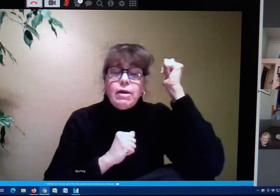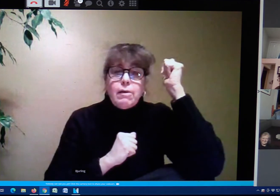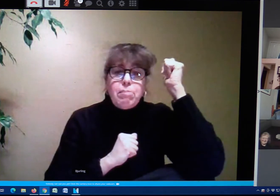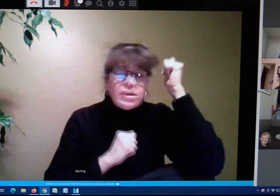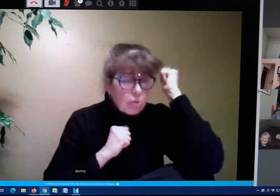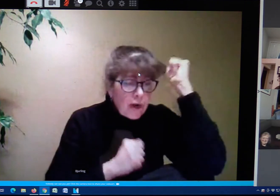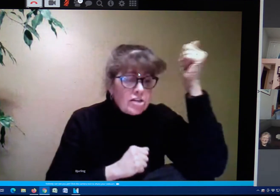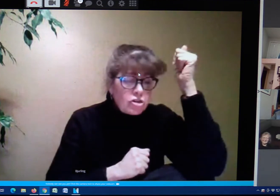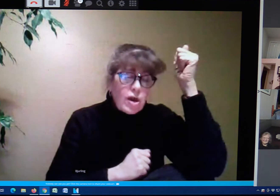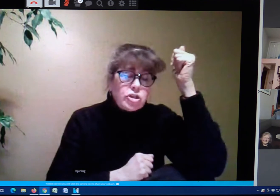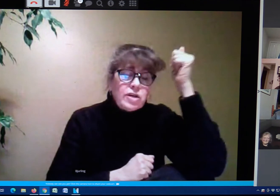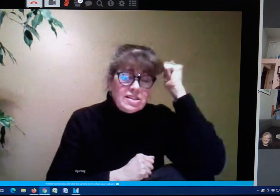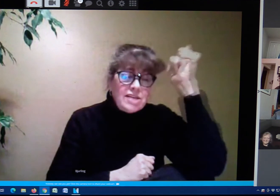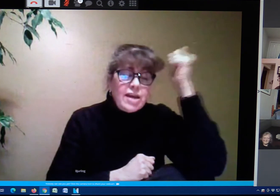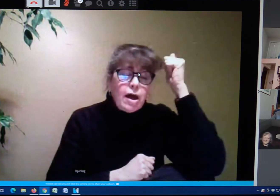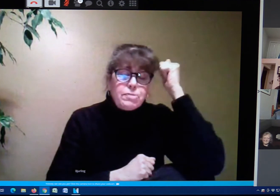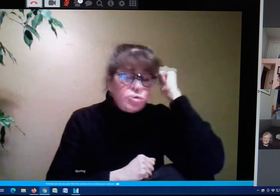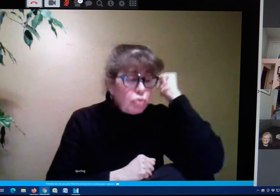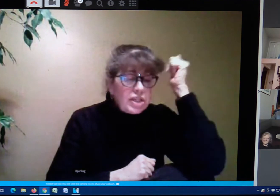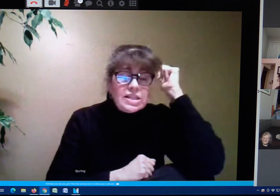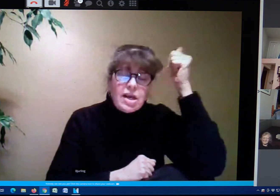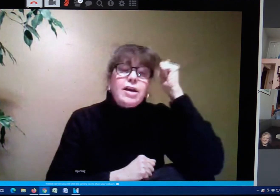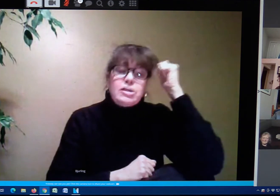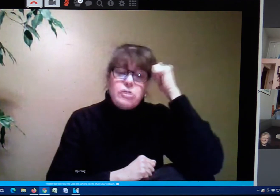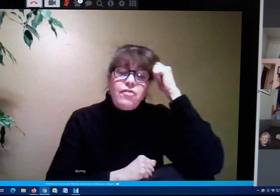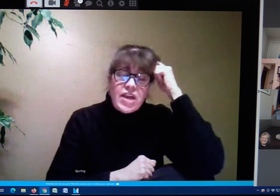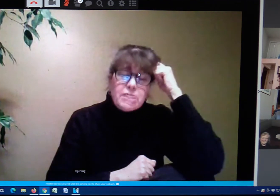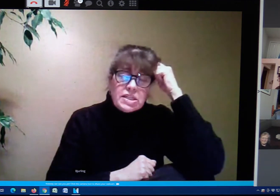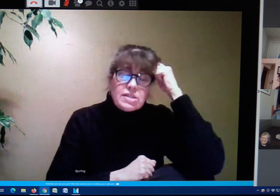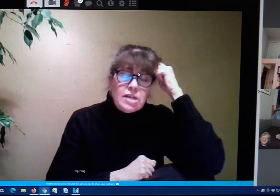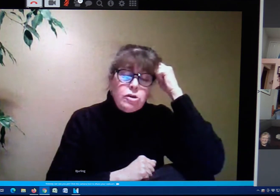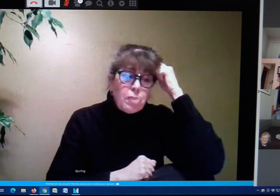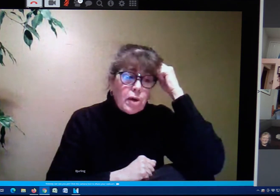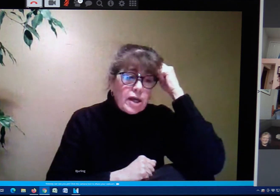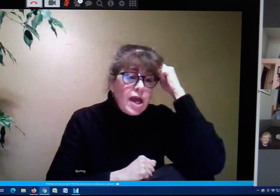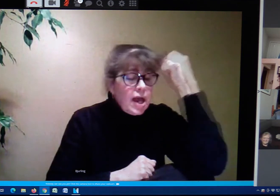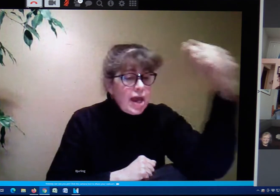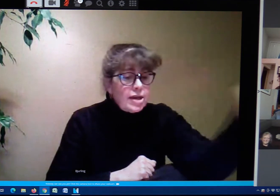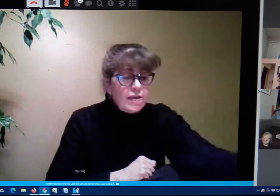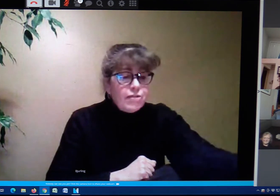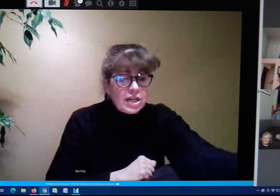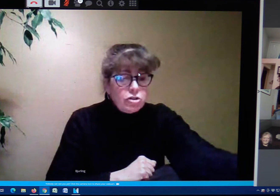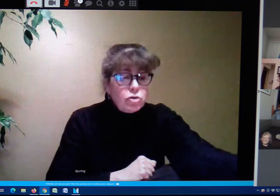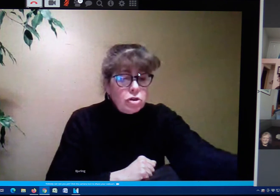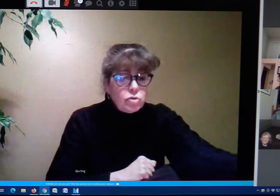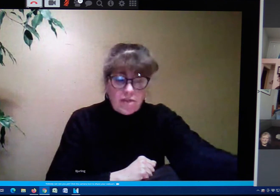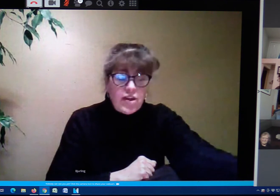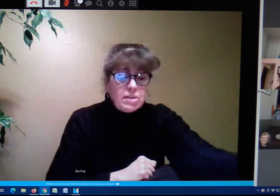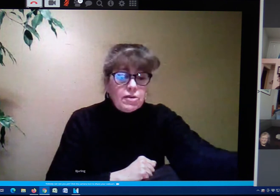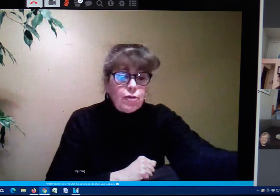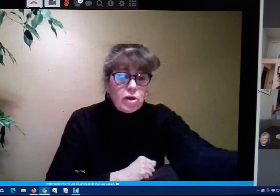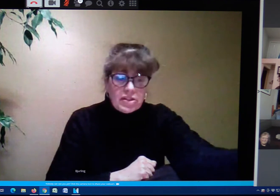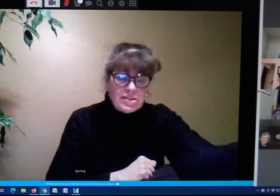thing. But the rate structure is set up to really tuck it to families in Newport. And if they do